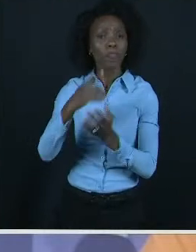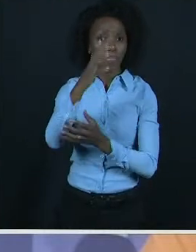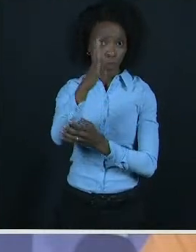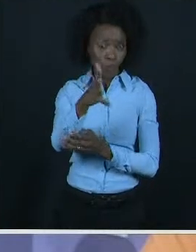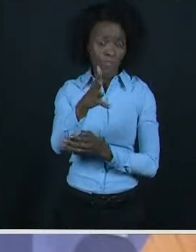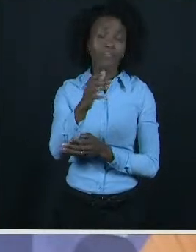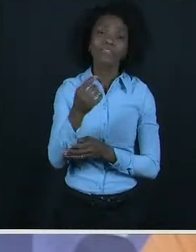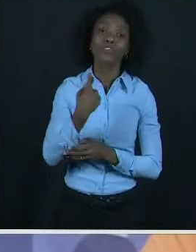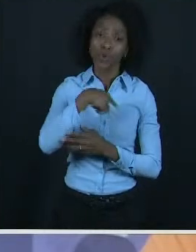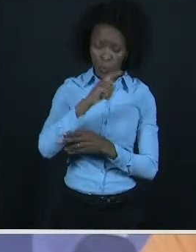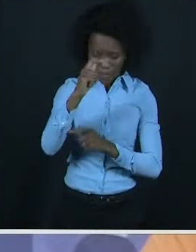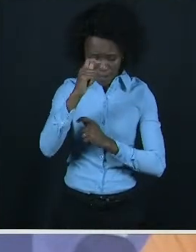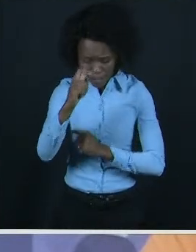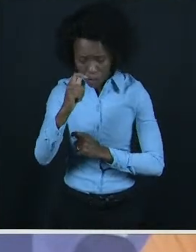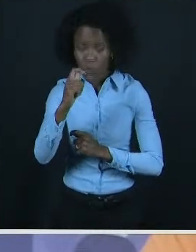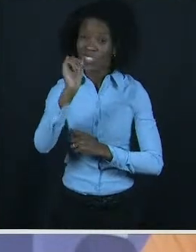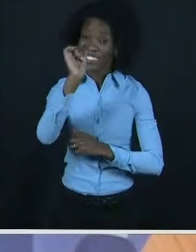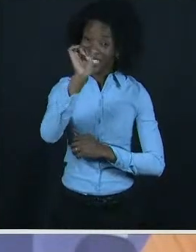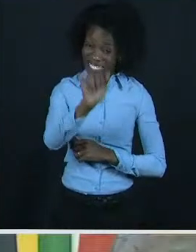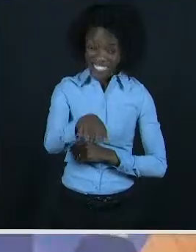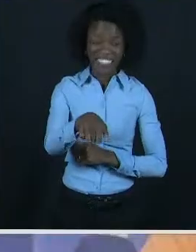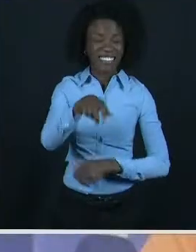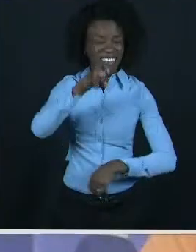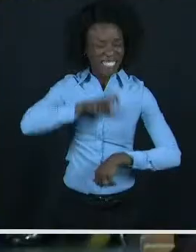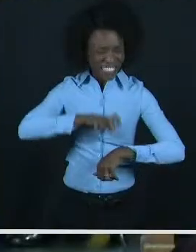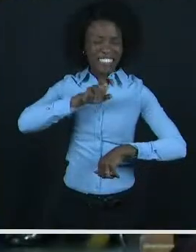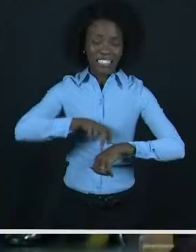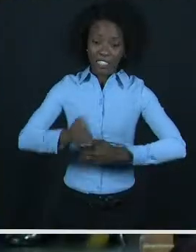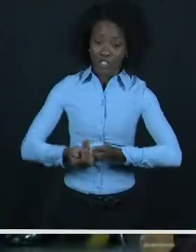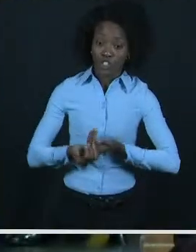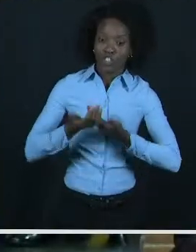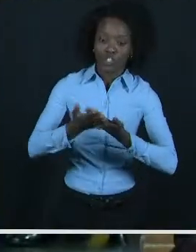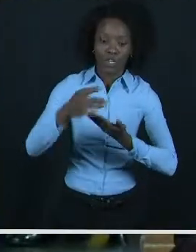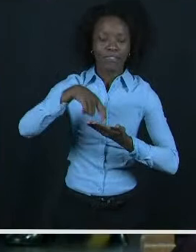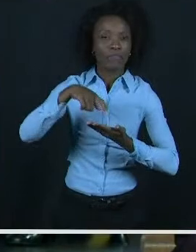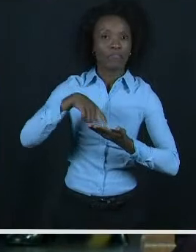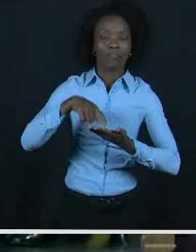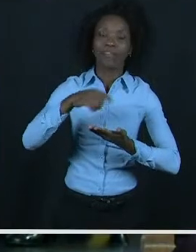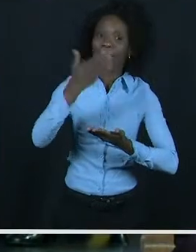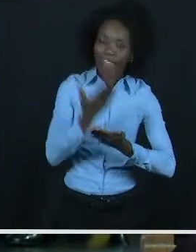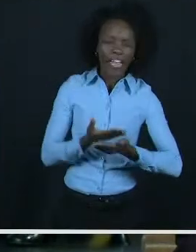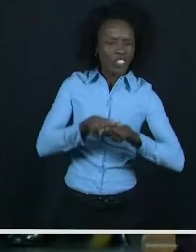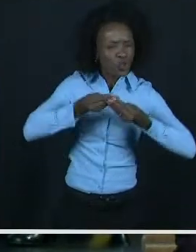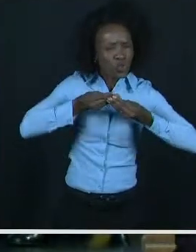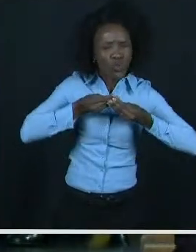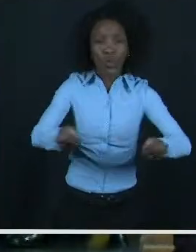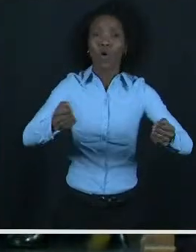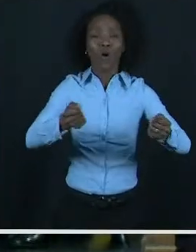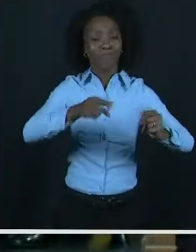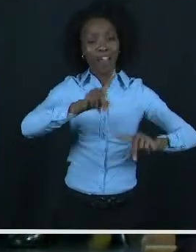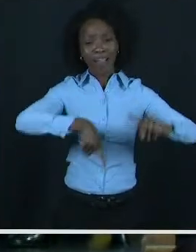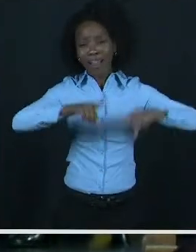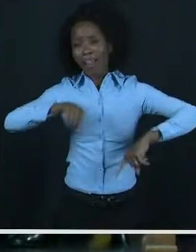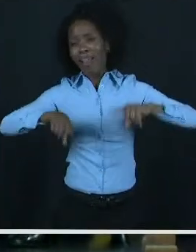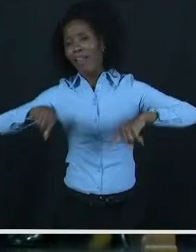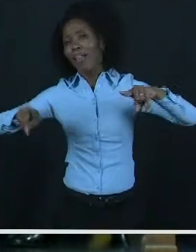acknowledge, however, that given the demand for services to address the very many